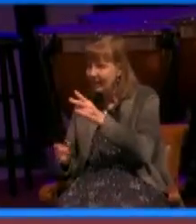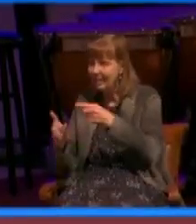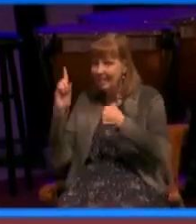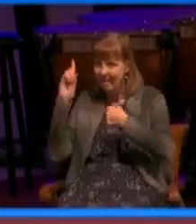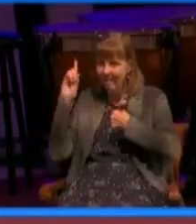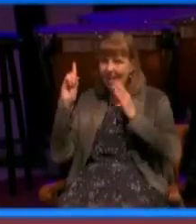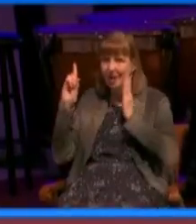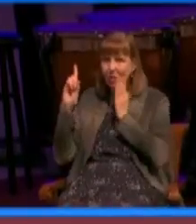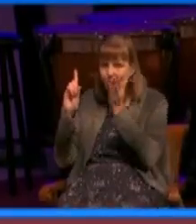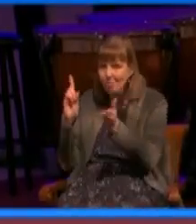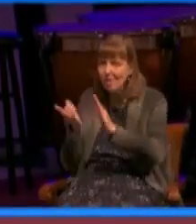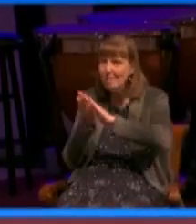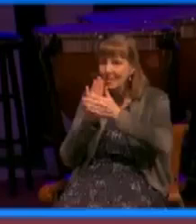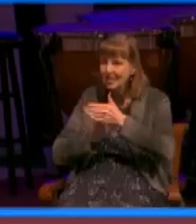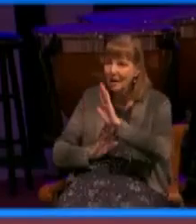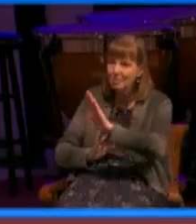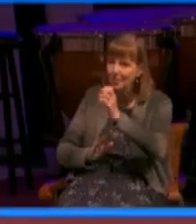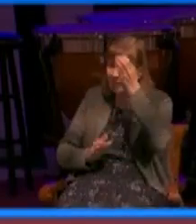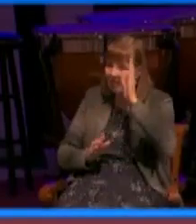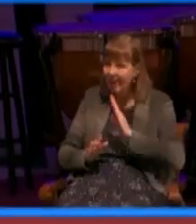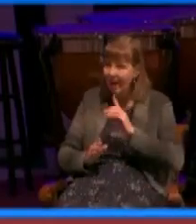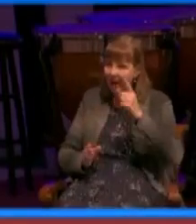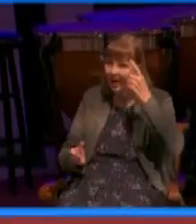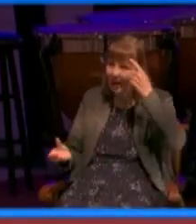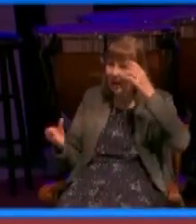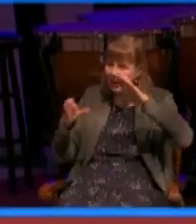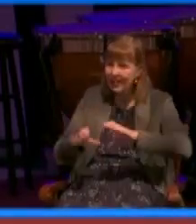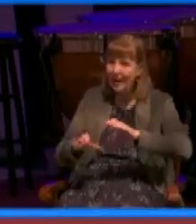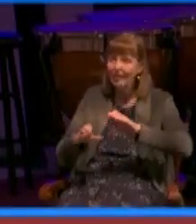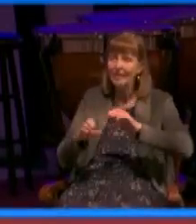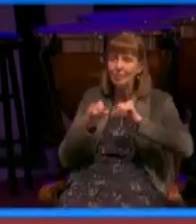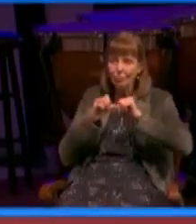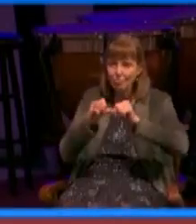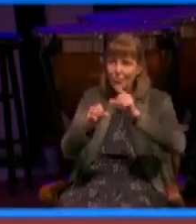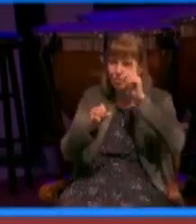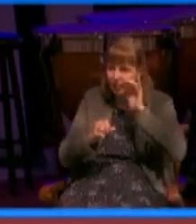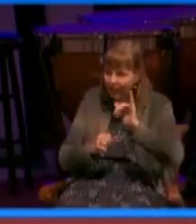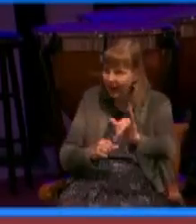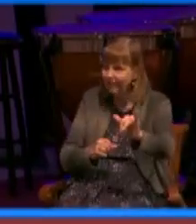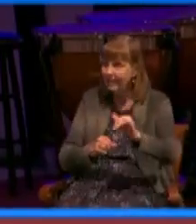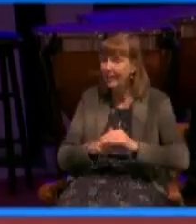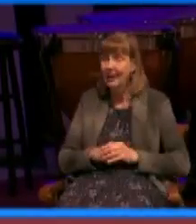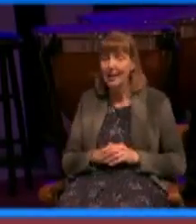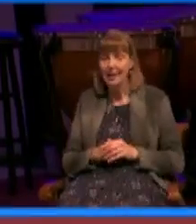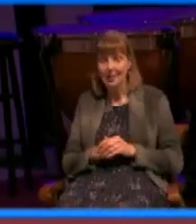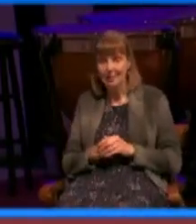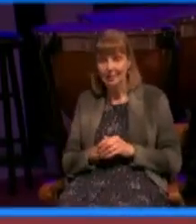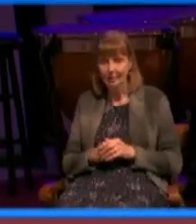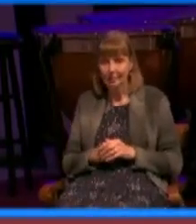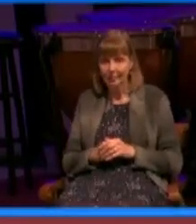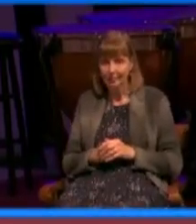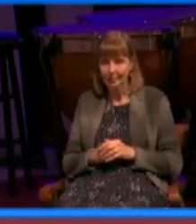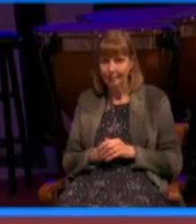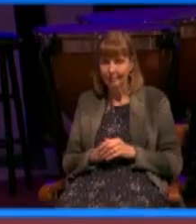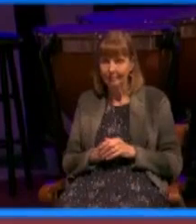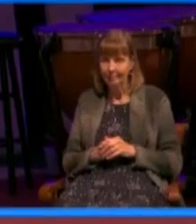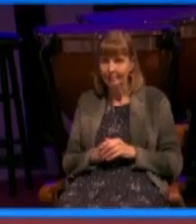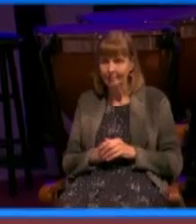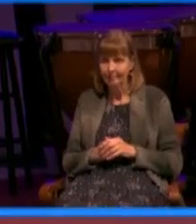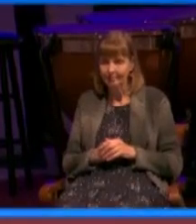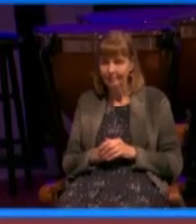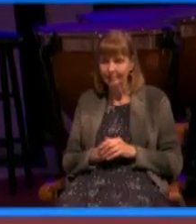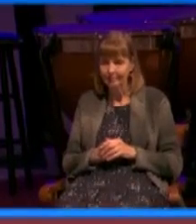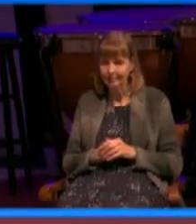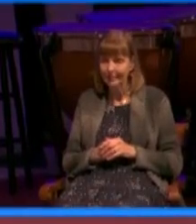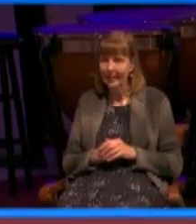covenant. And so there is coming a day, because of the circumcision of Christ to resurrect our dead hearts and save us, that we